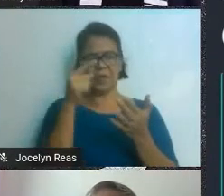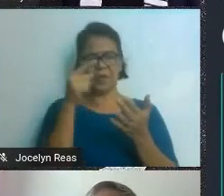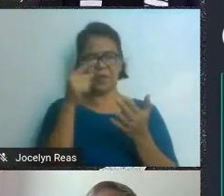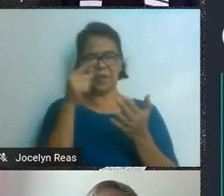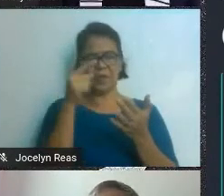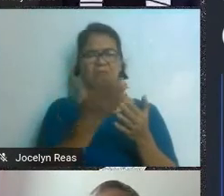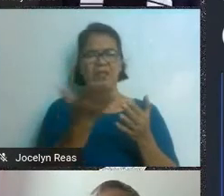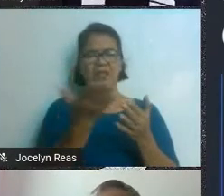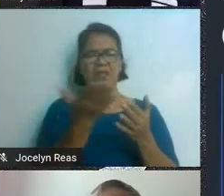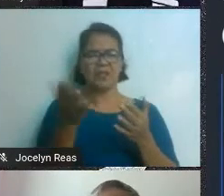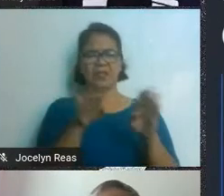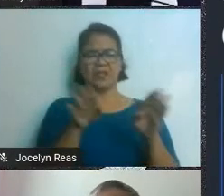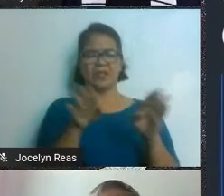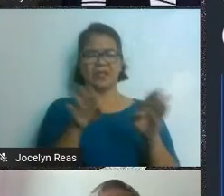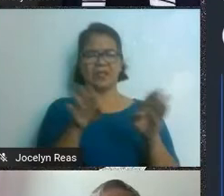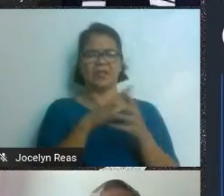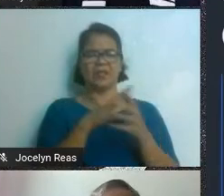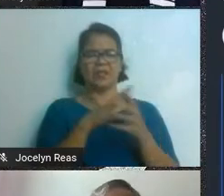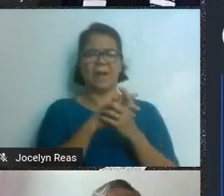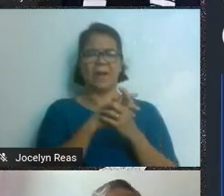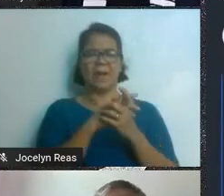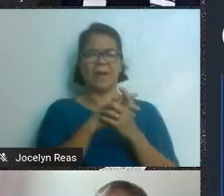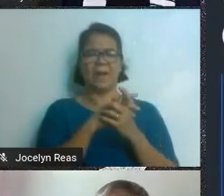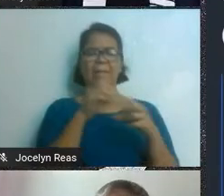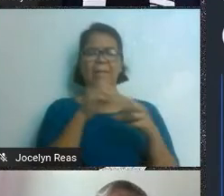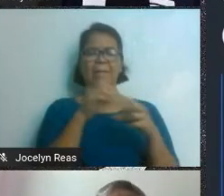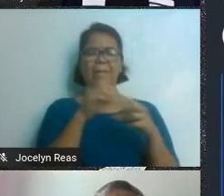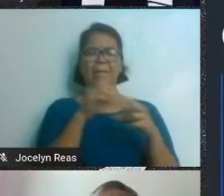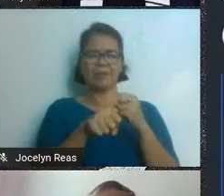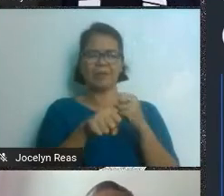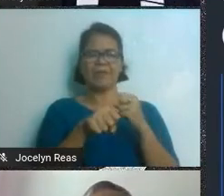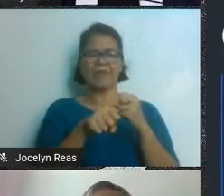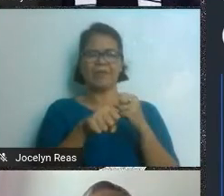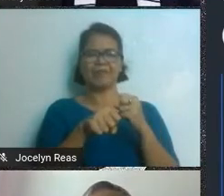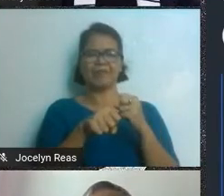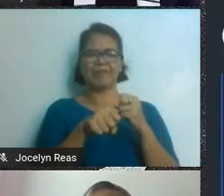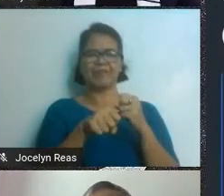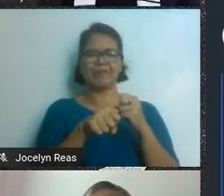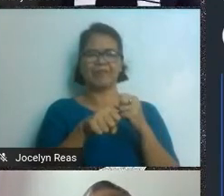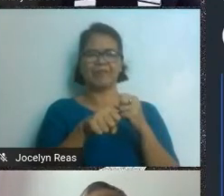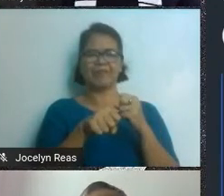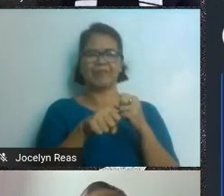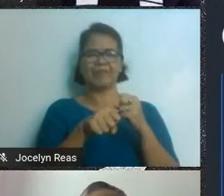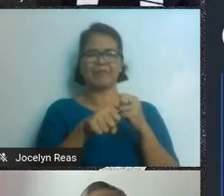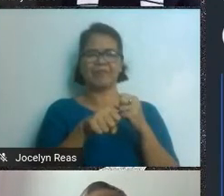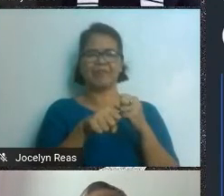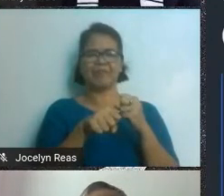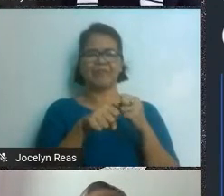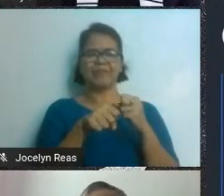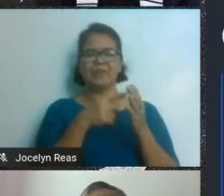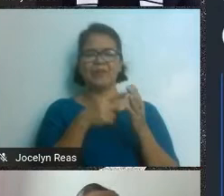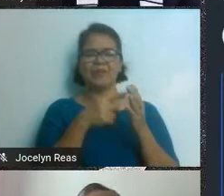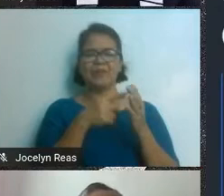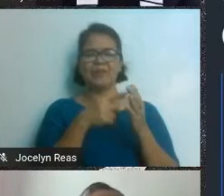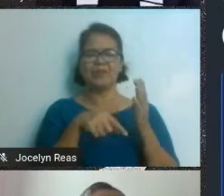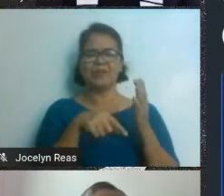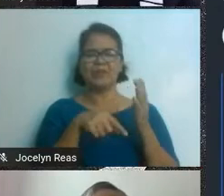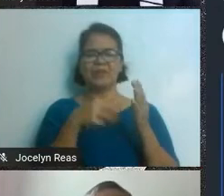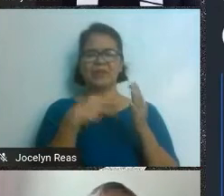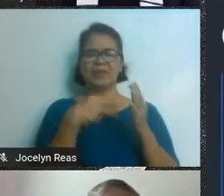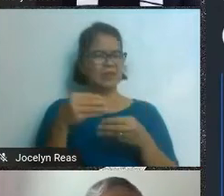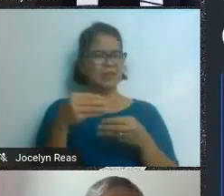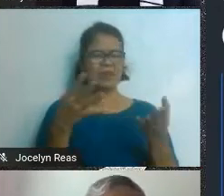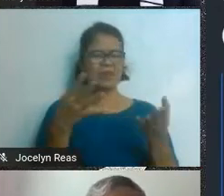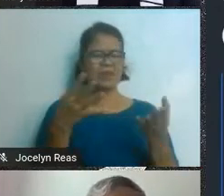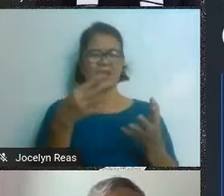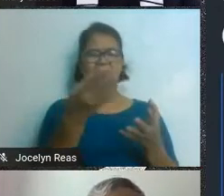nila. So, what we, dun sa mga slide na binigay ko is what we really make available are